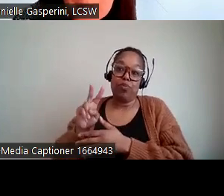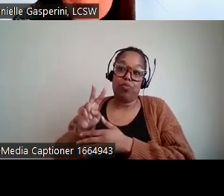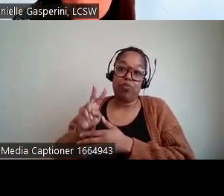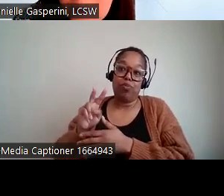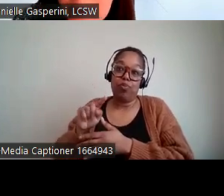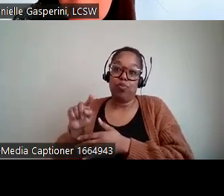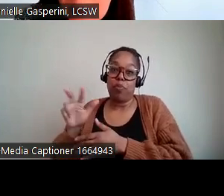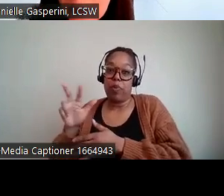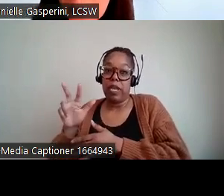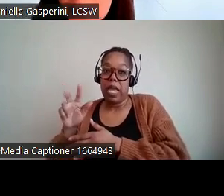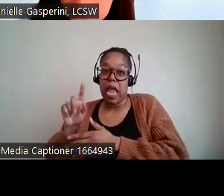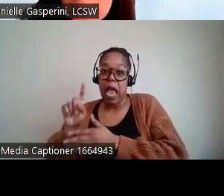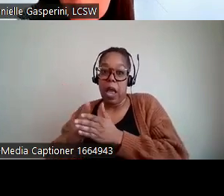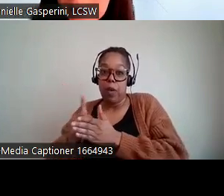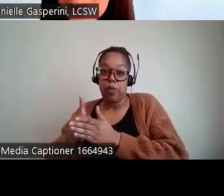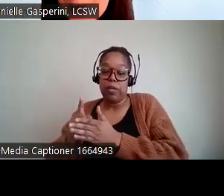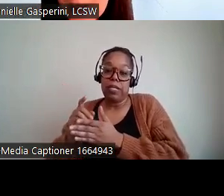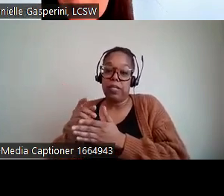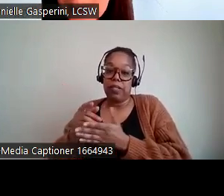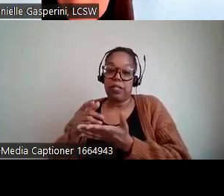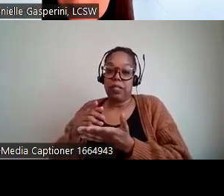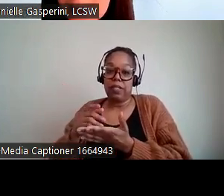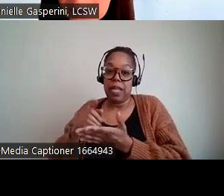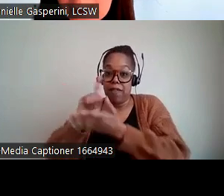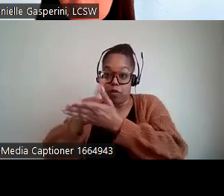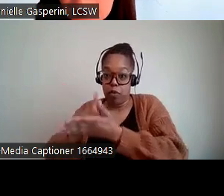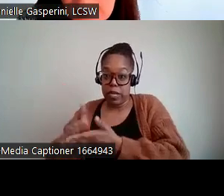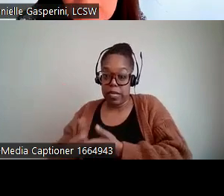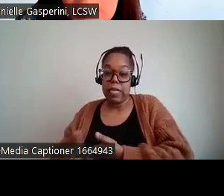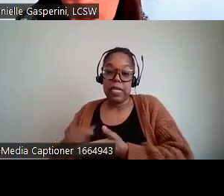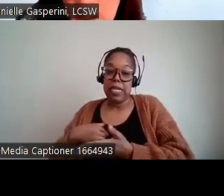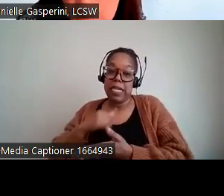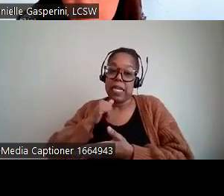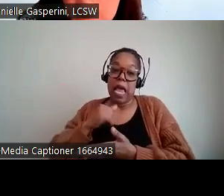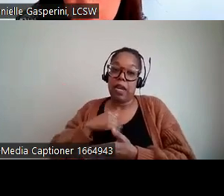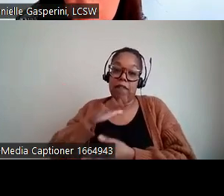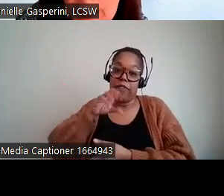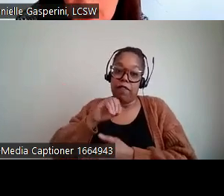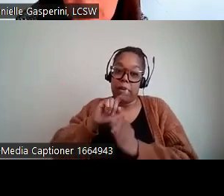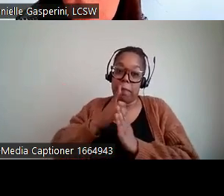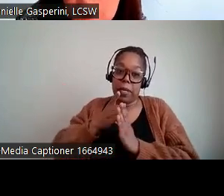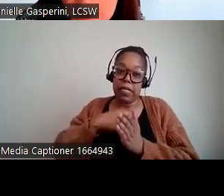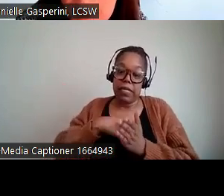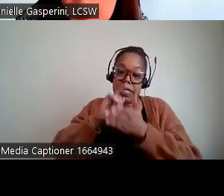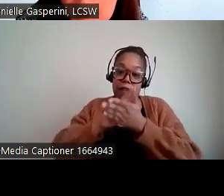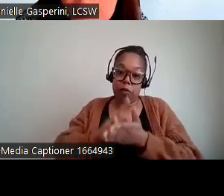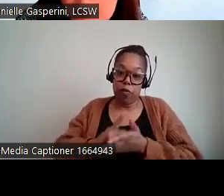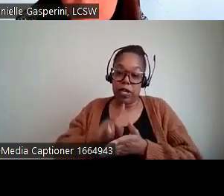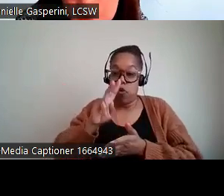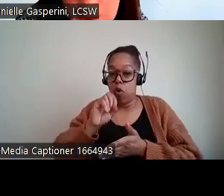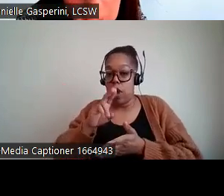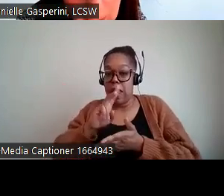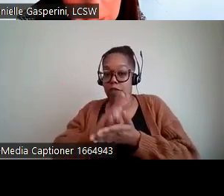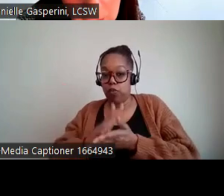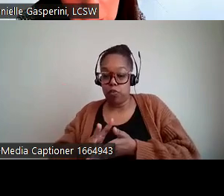a 15-minute once a week or every other therapy session that someone might have after